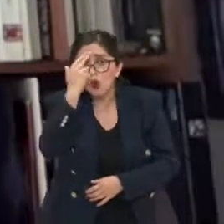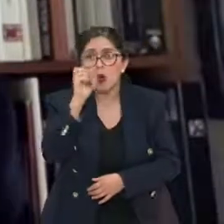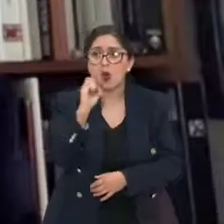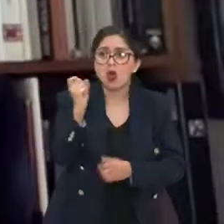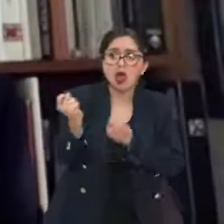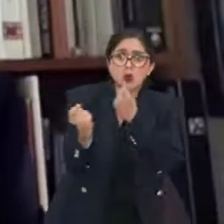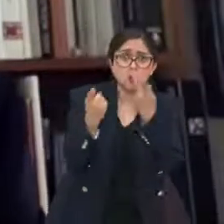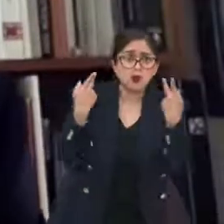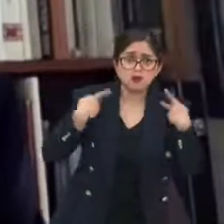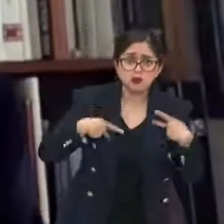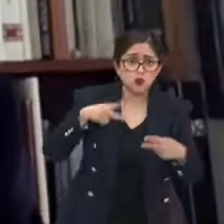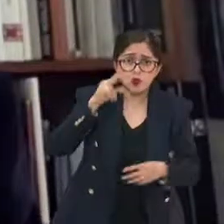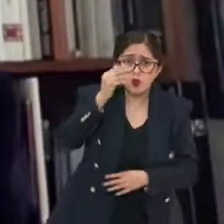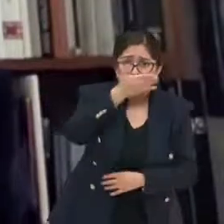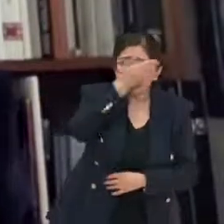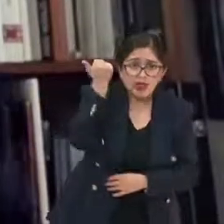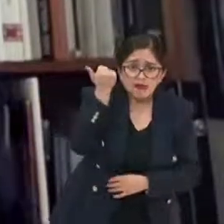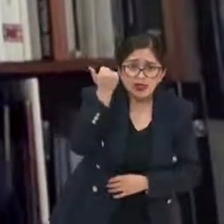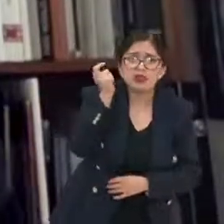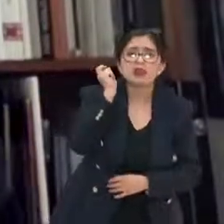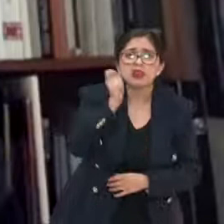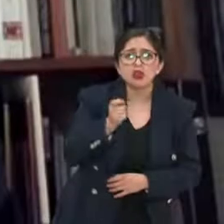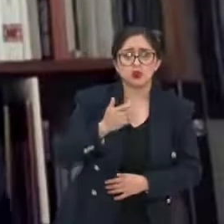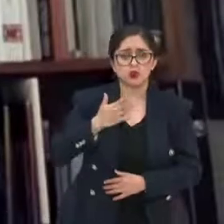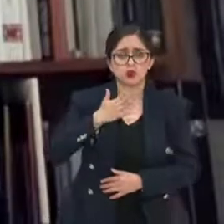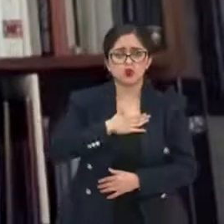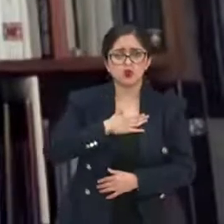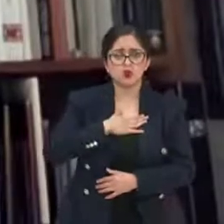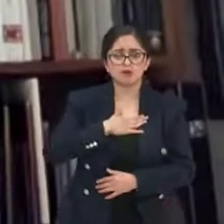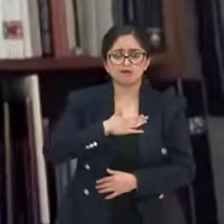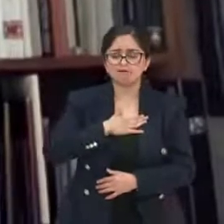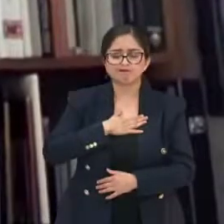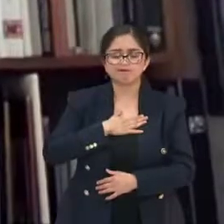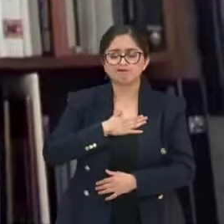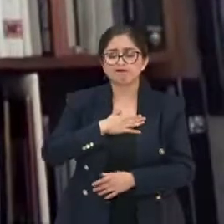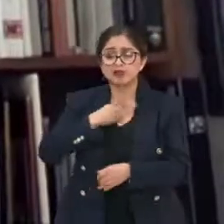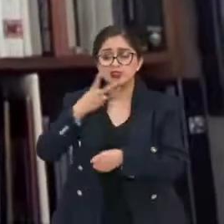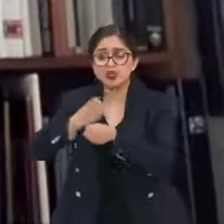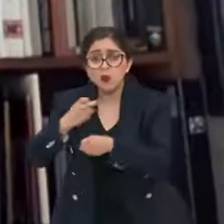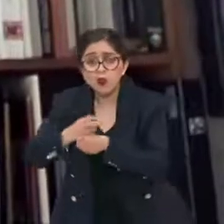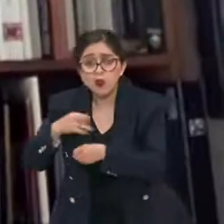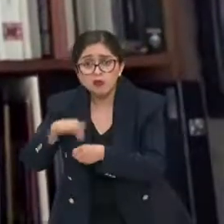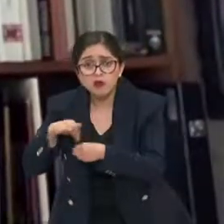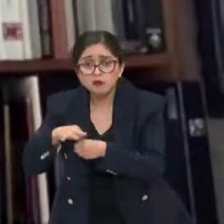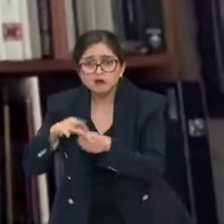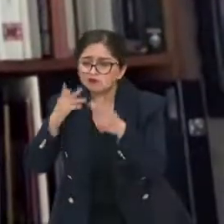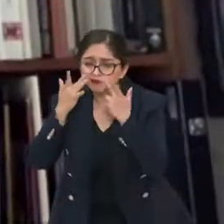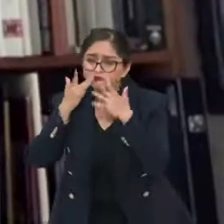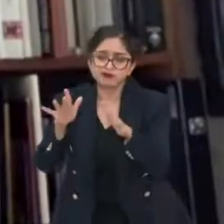to remind you or tell you, if you don't know it, that we